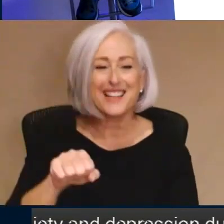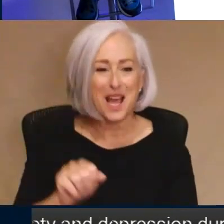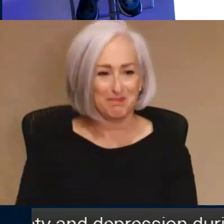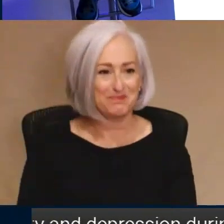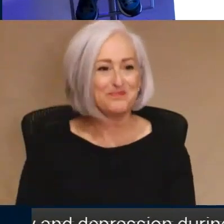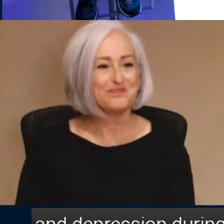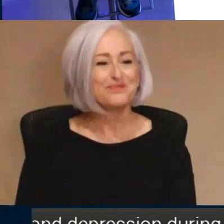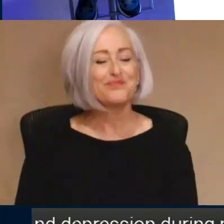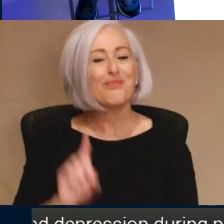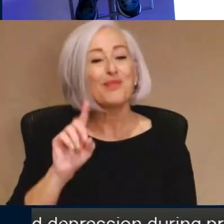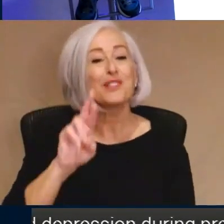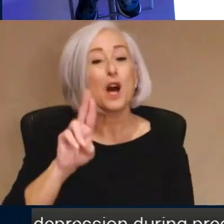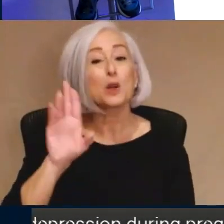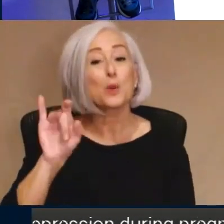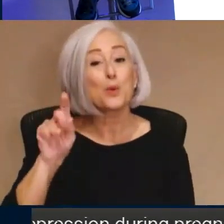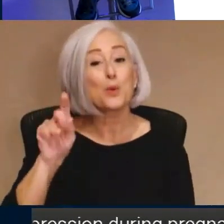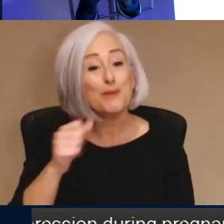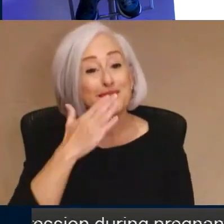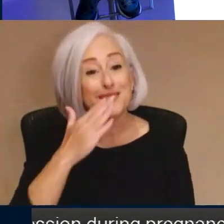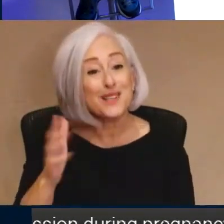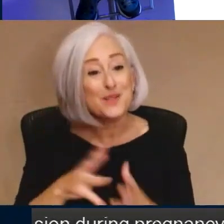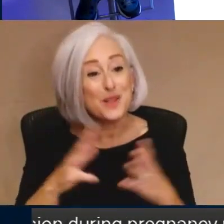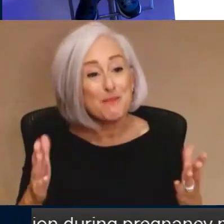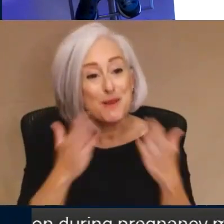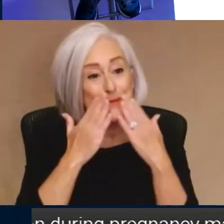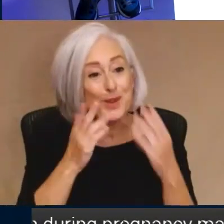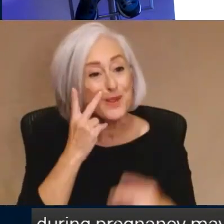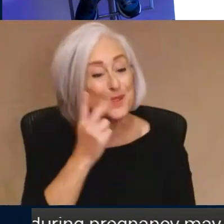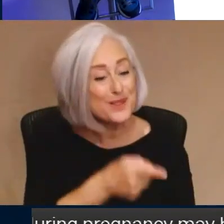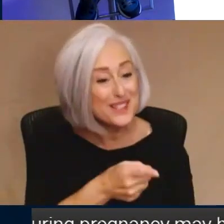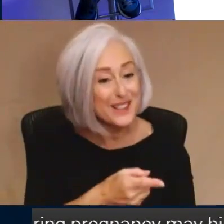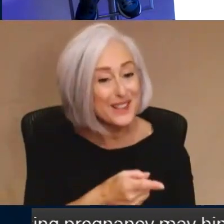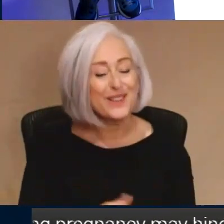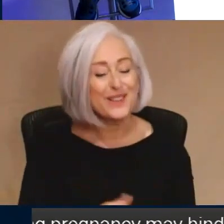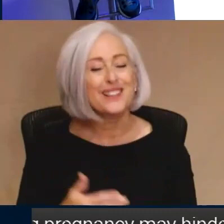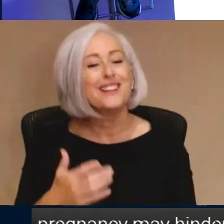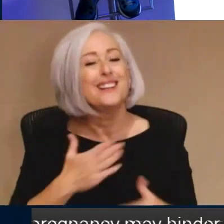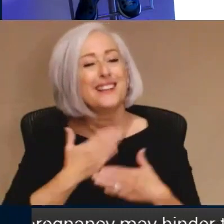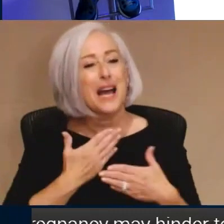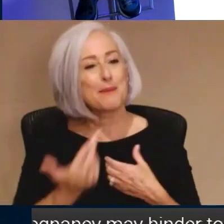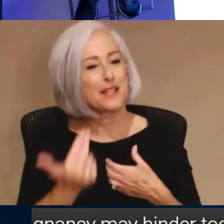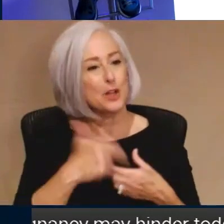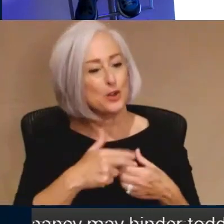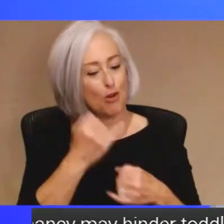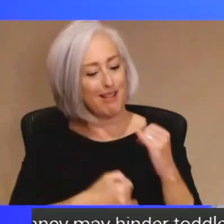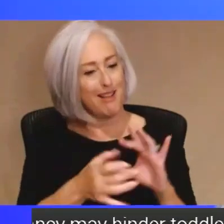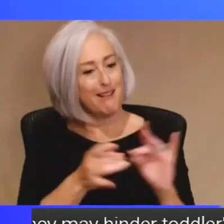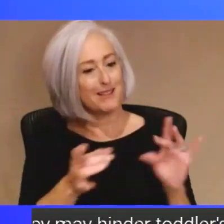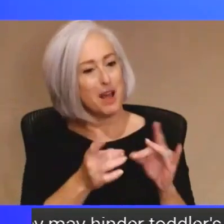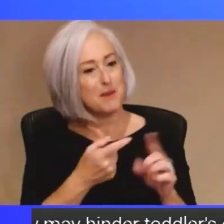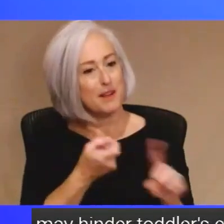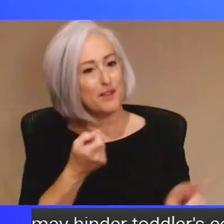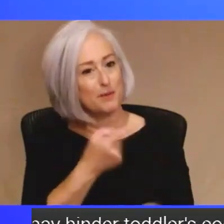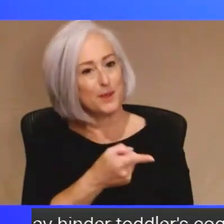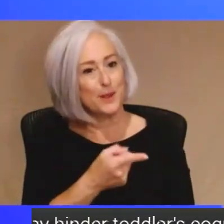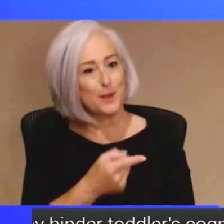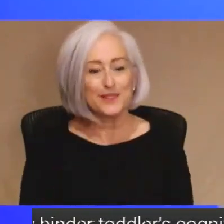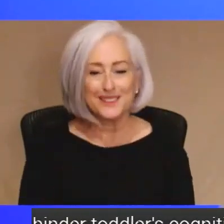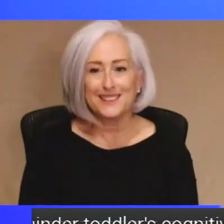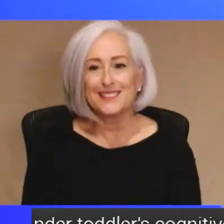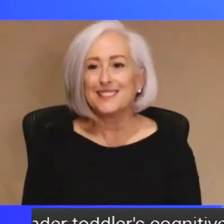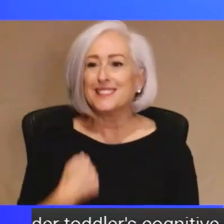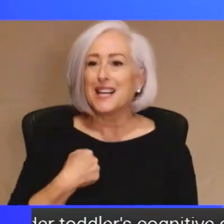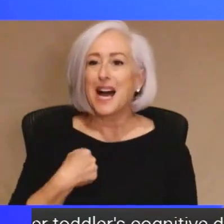much. It's always good to hear from you, see you, and great to have you on. Final thoughts from you. Well, I'm an eternal optimist,